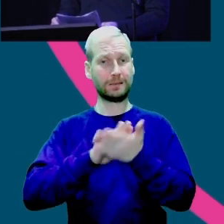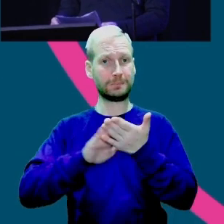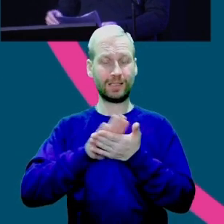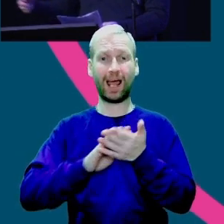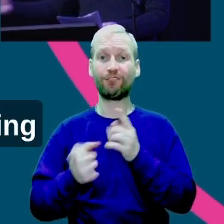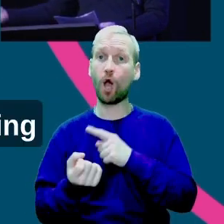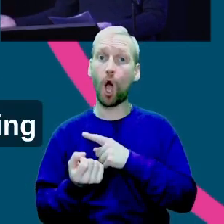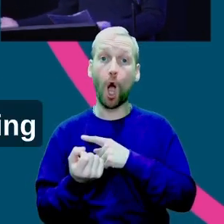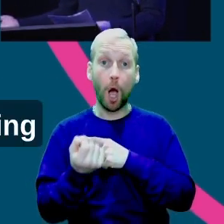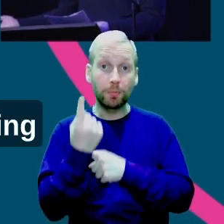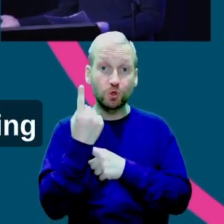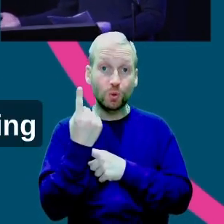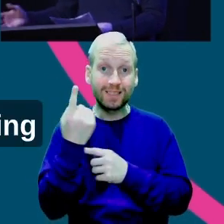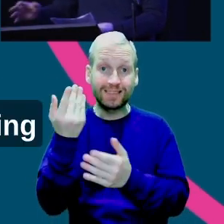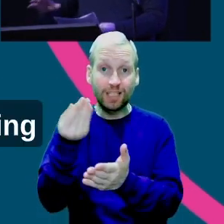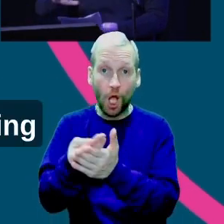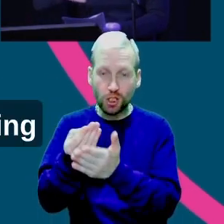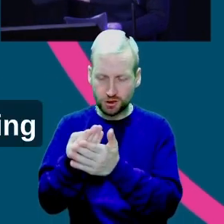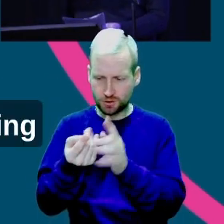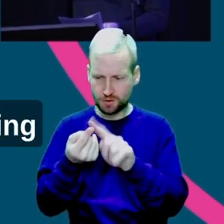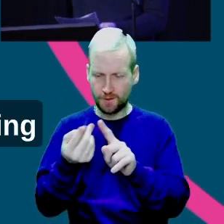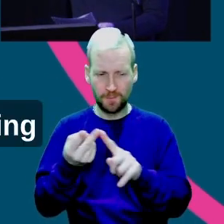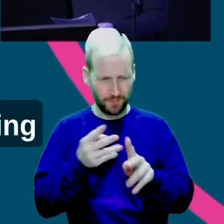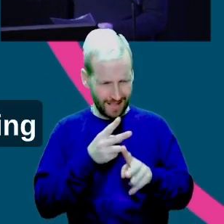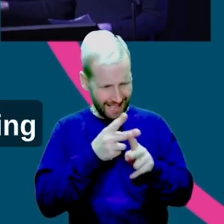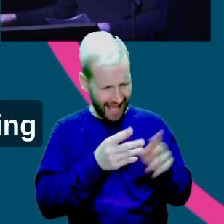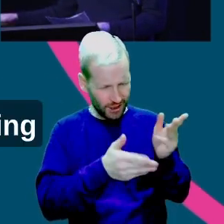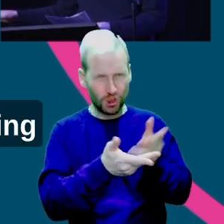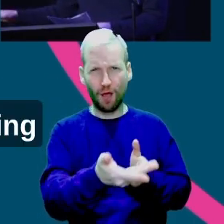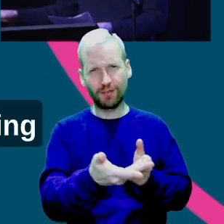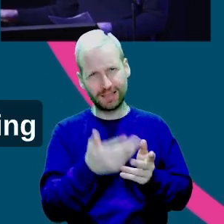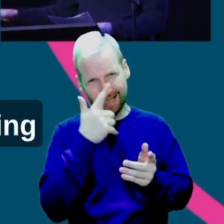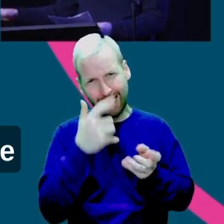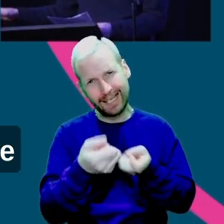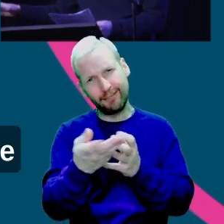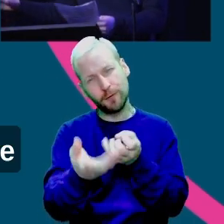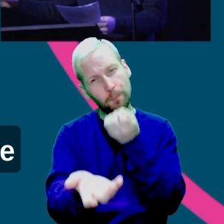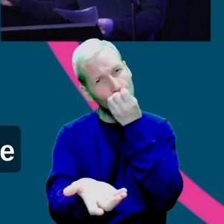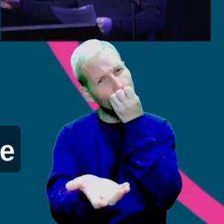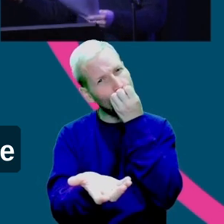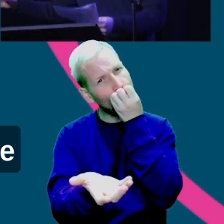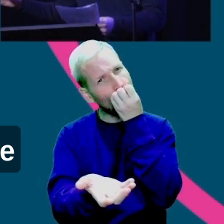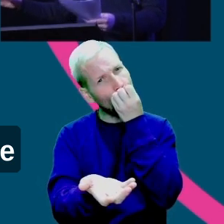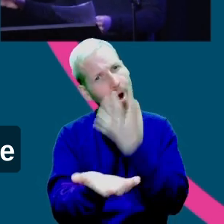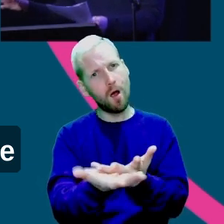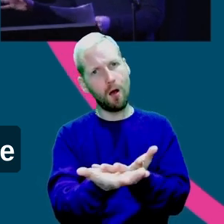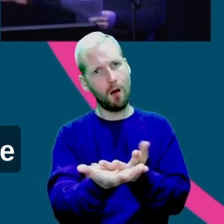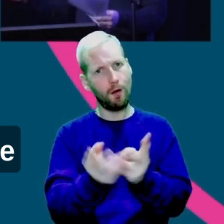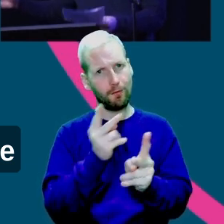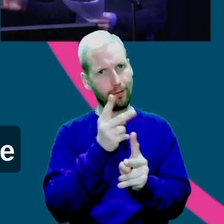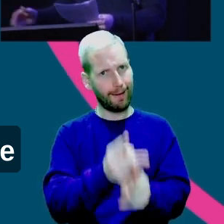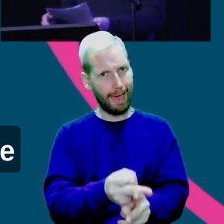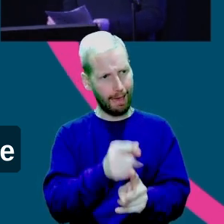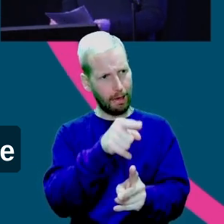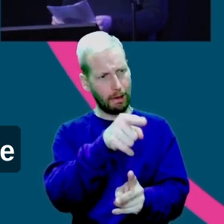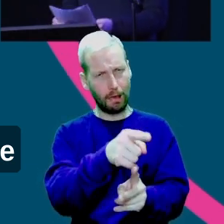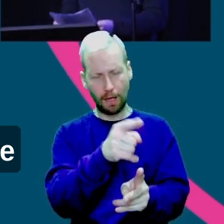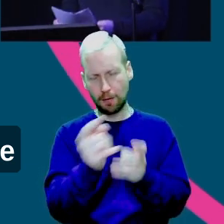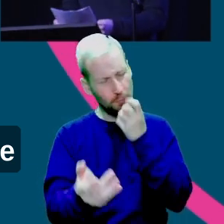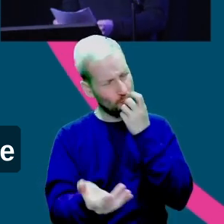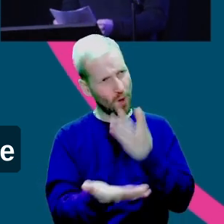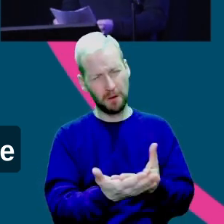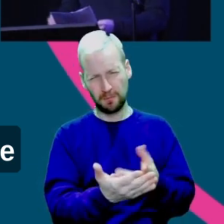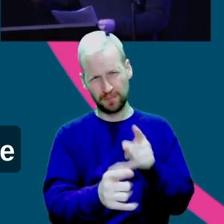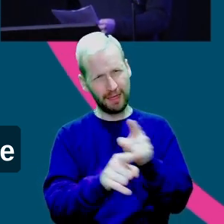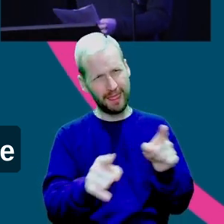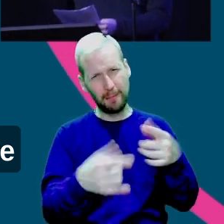costs. People in care services could be delivering amazing care. And by and large, they primarily do